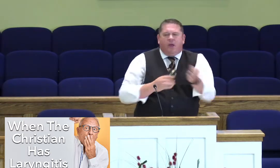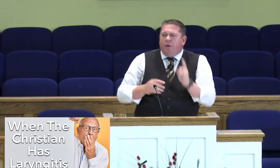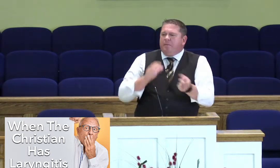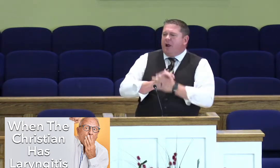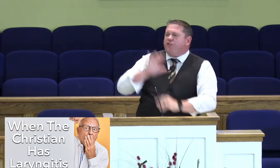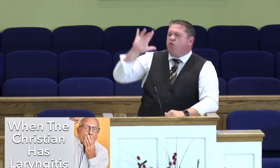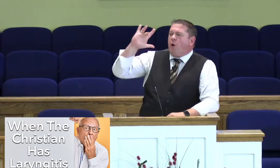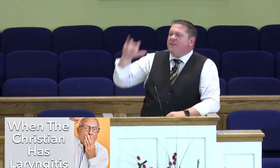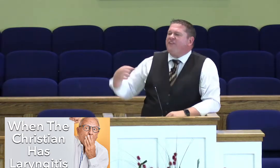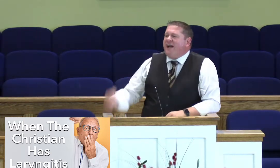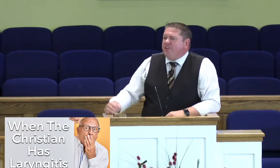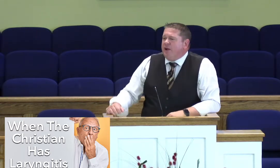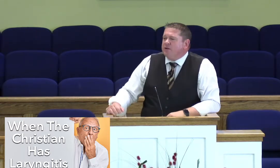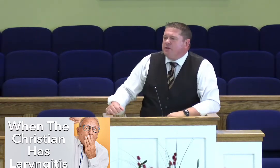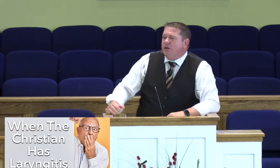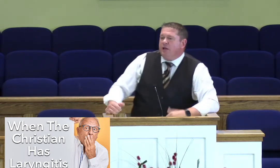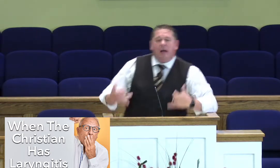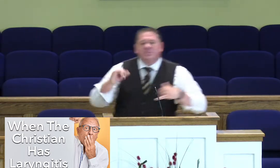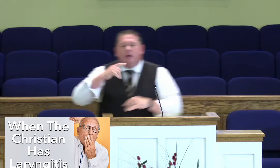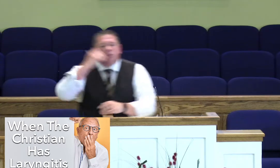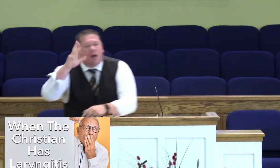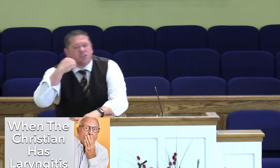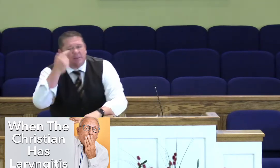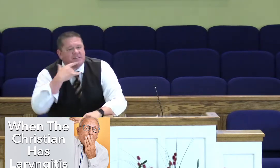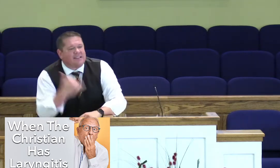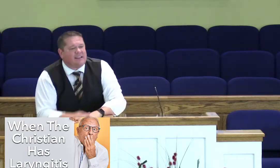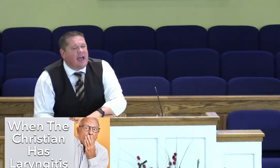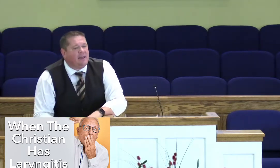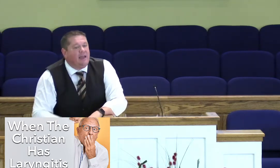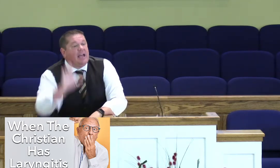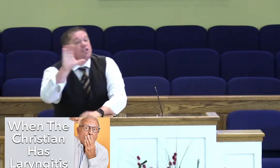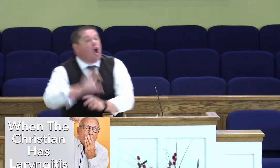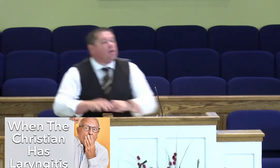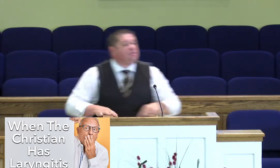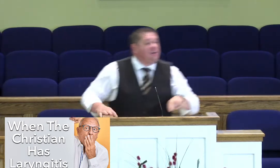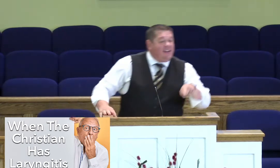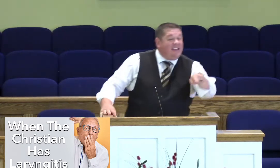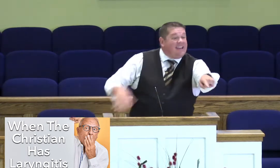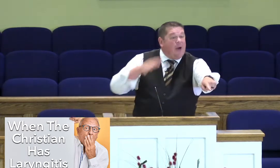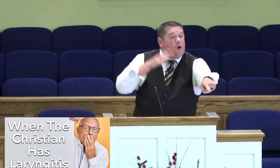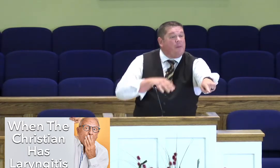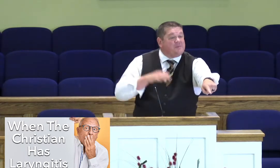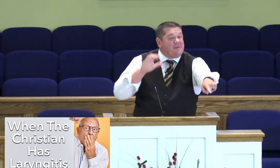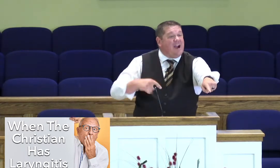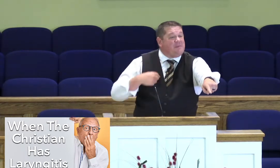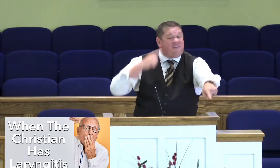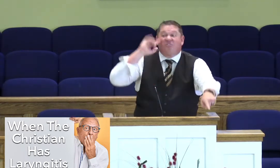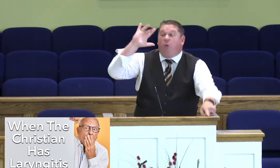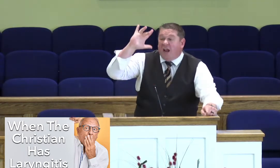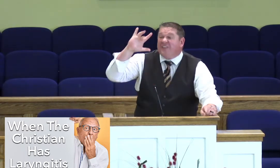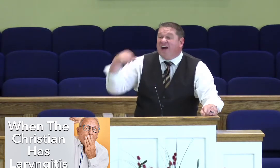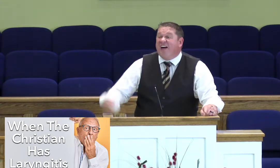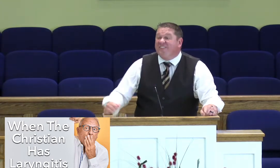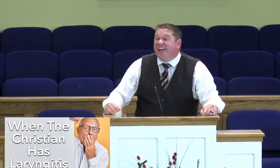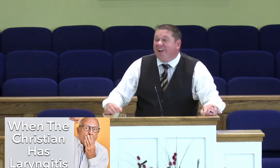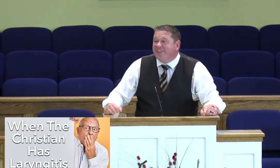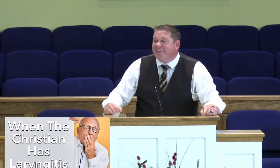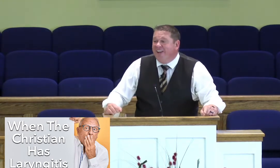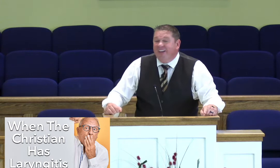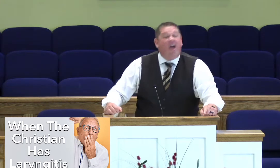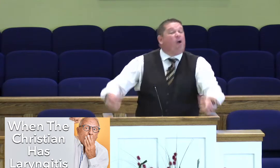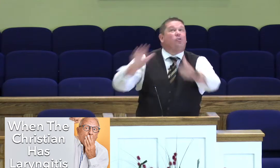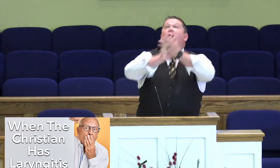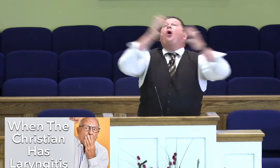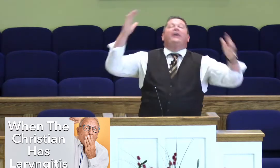hey, we've been married for 25 years. I'm still unashamed to say it tonight. Hey, church, that woman's been married to me for 25